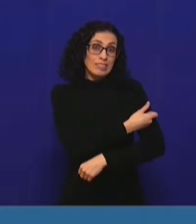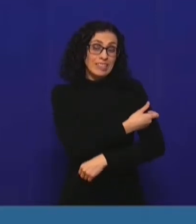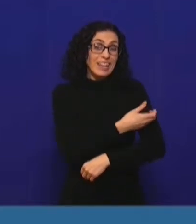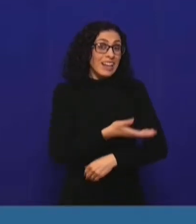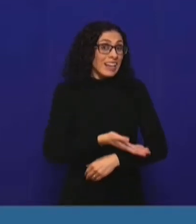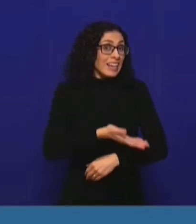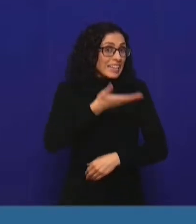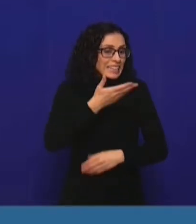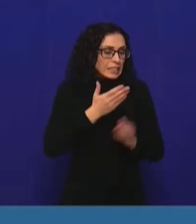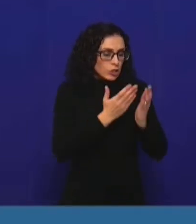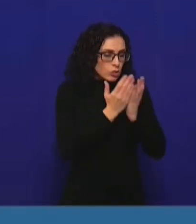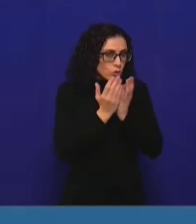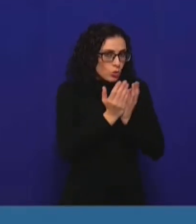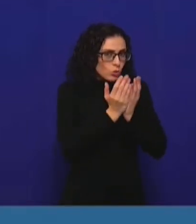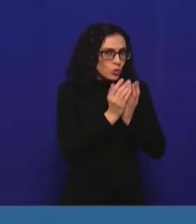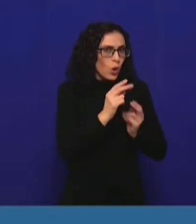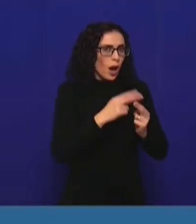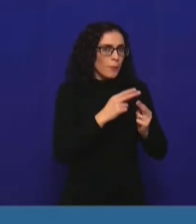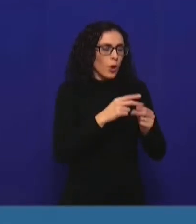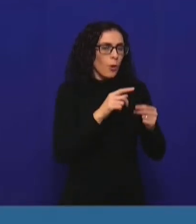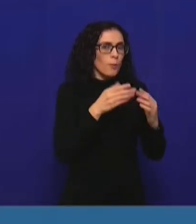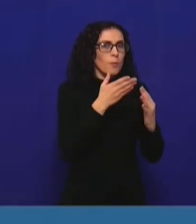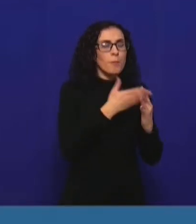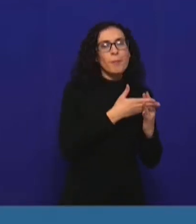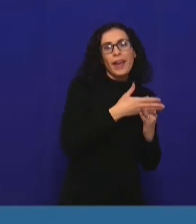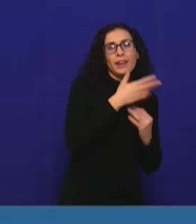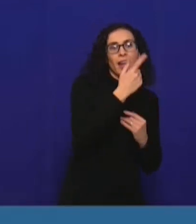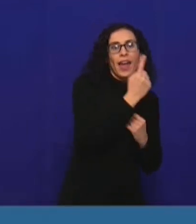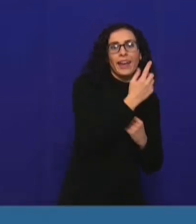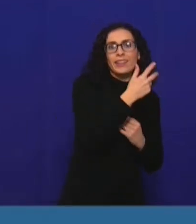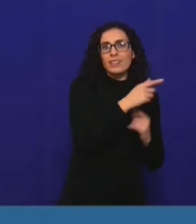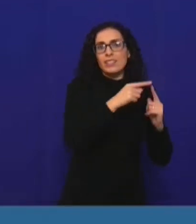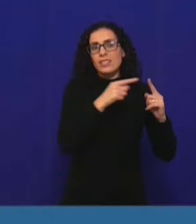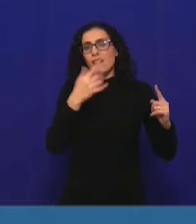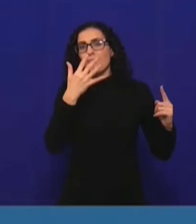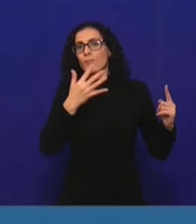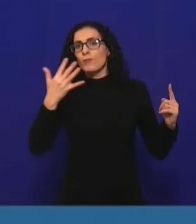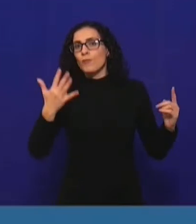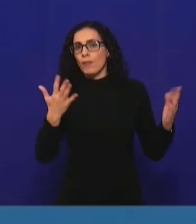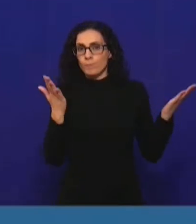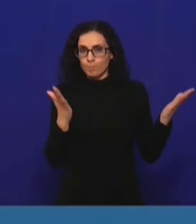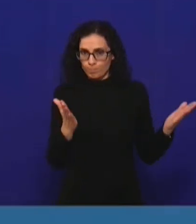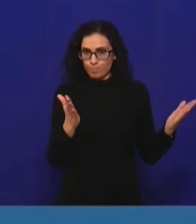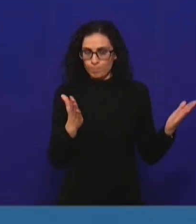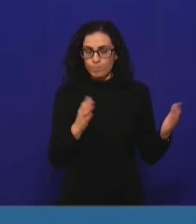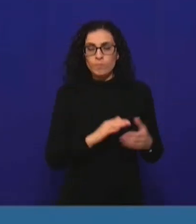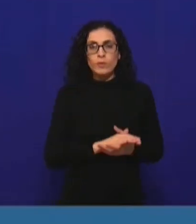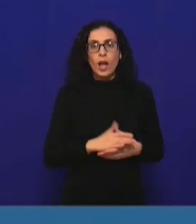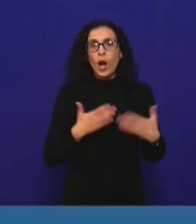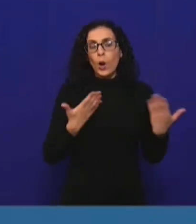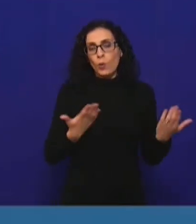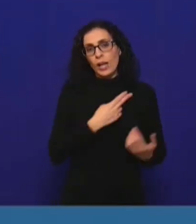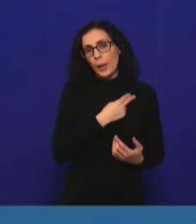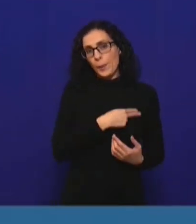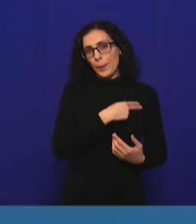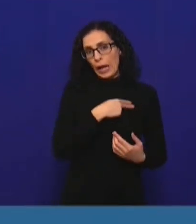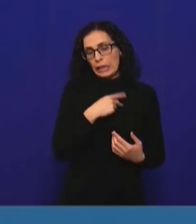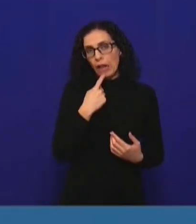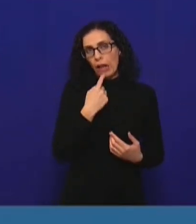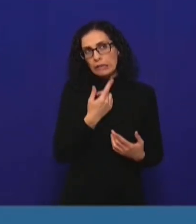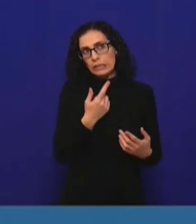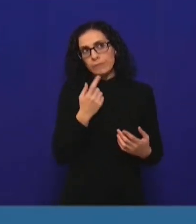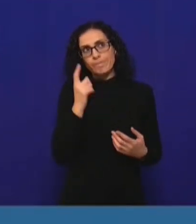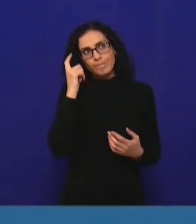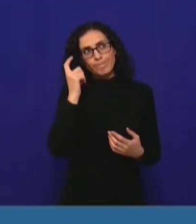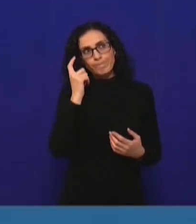parti tal-istudji saru fuq nies li għandhom bejn età bejn 18 u 55 sena. Allura bħala Malta aħna qedna u